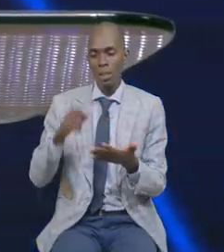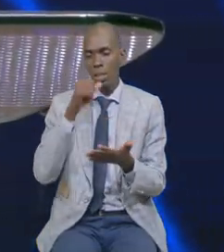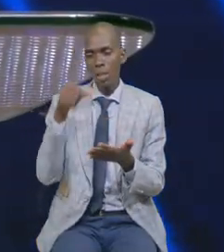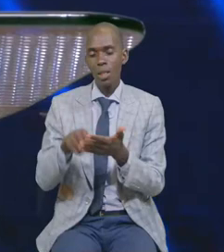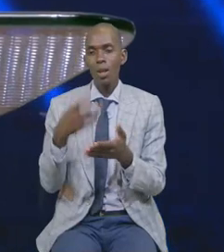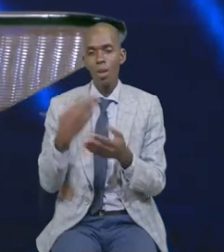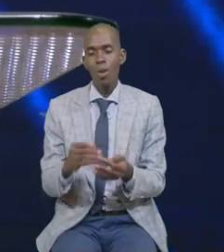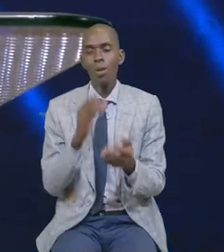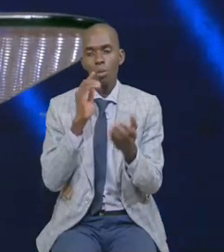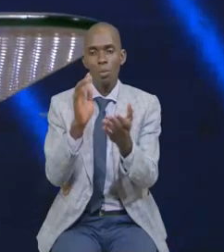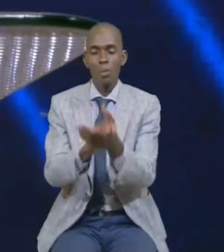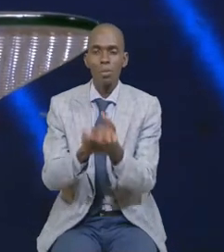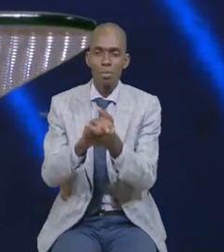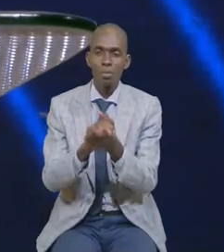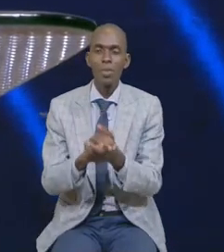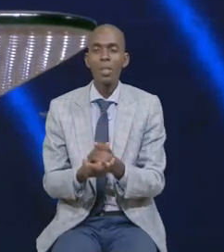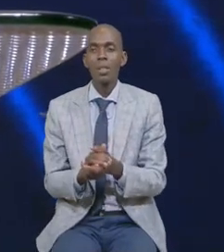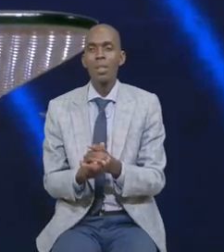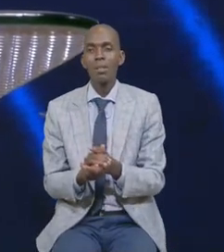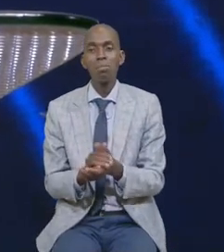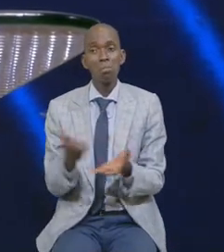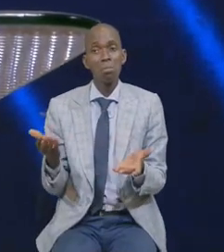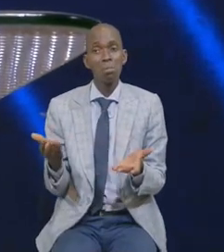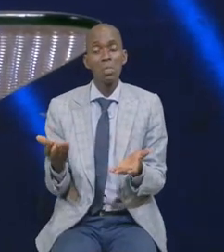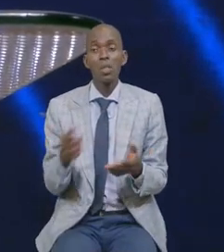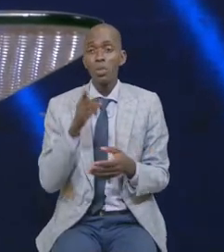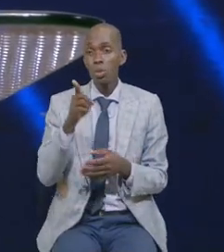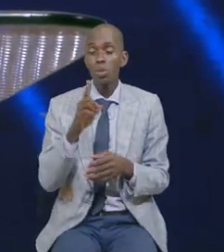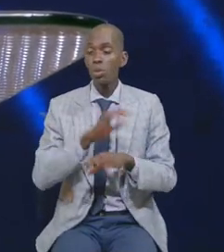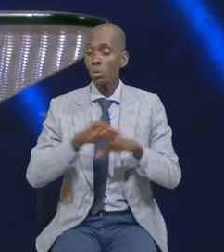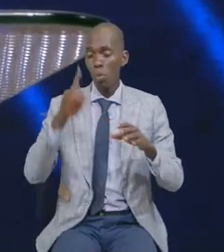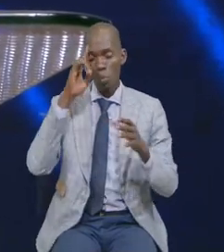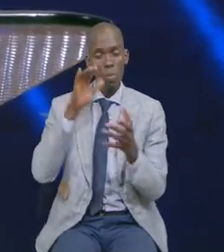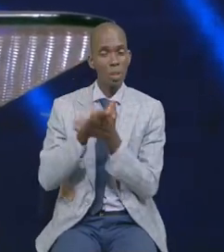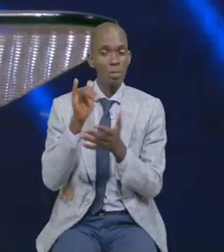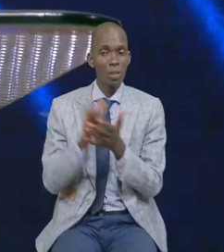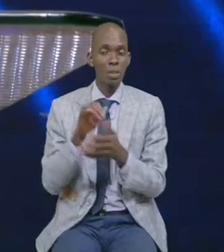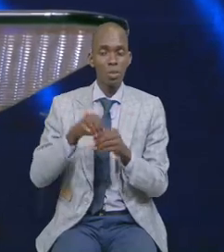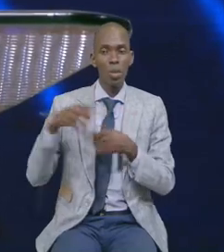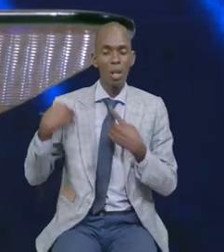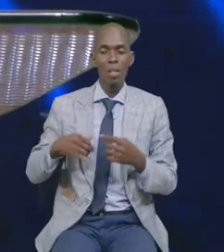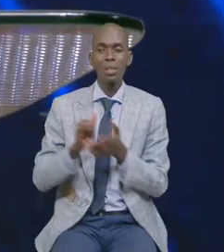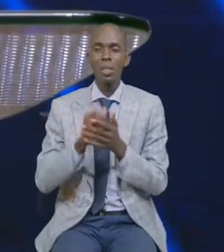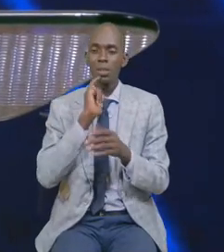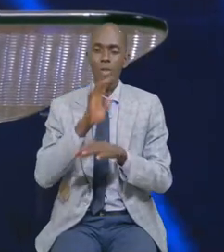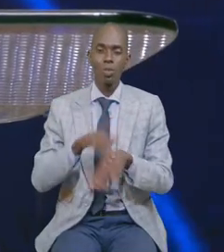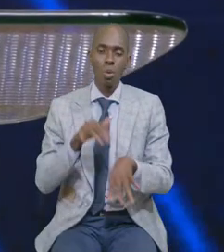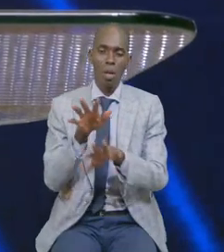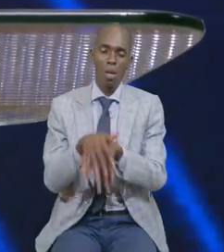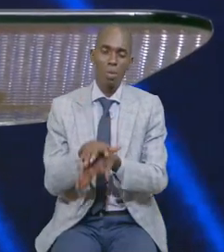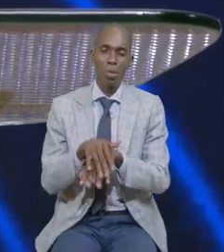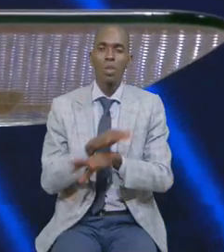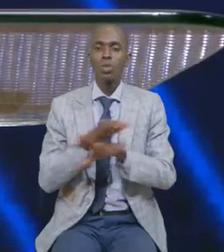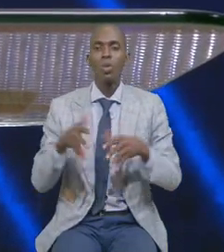and solidarity and this, and that's, you don't believe that in your heart. That's hypocrisy. Don't allow the fear